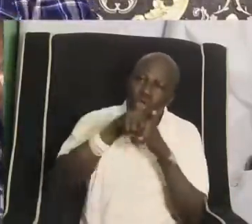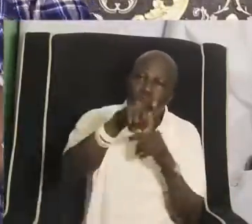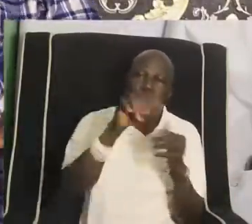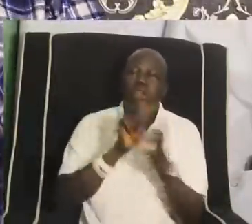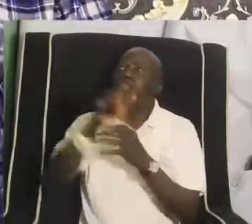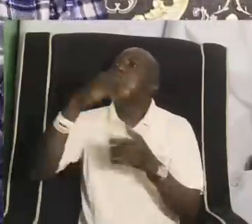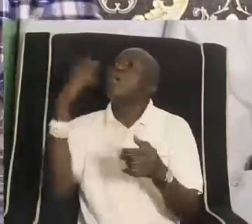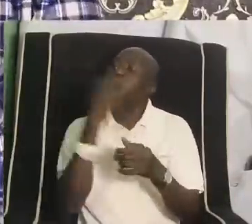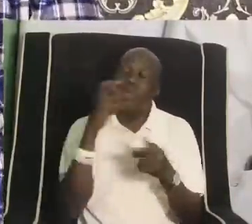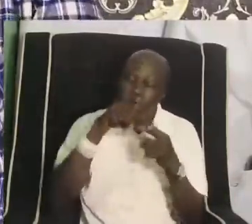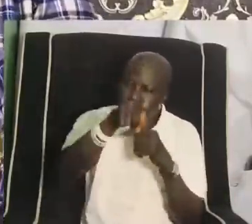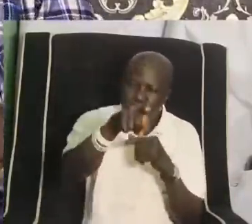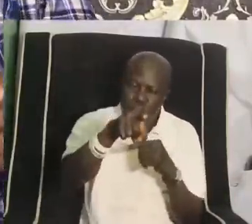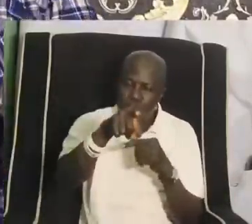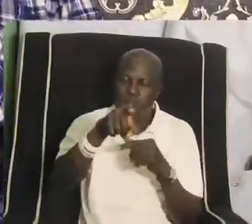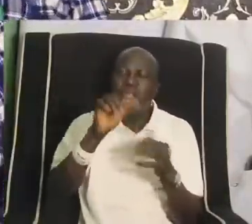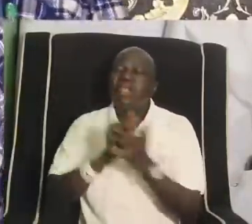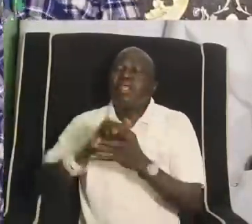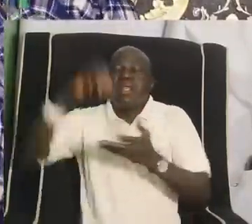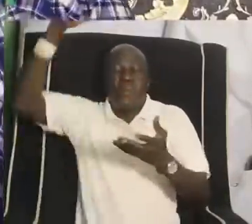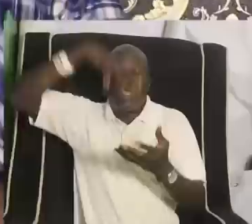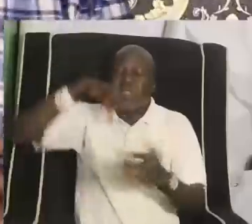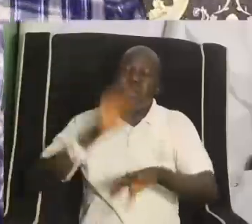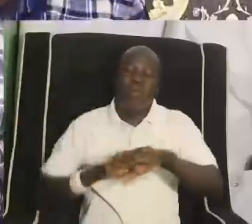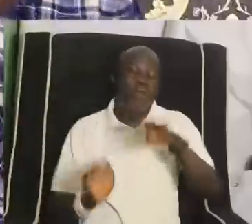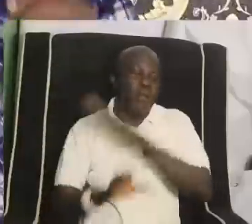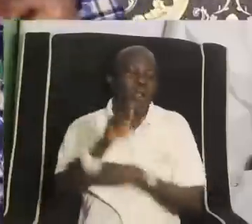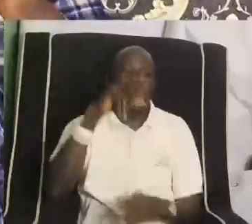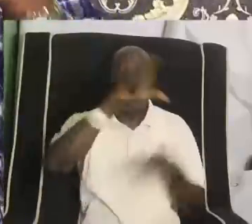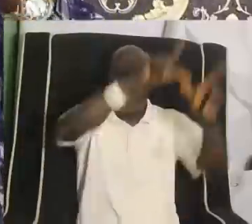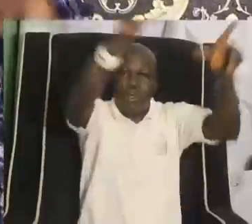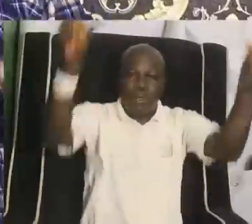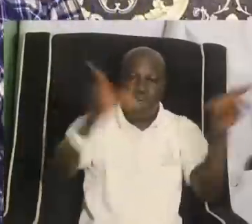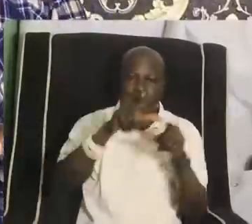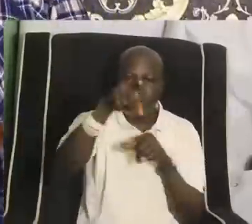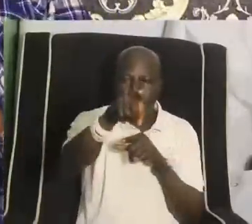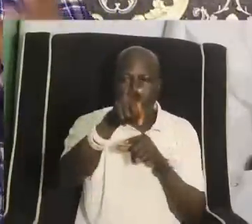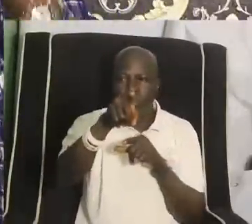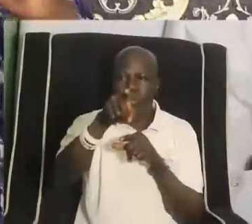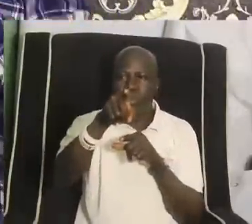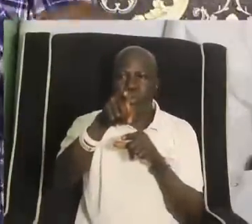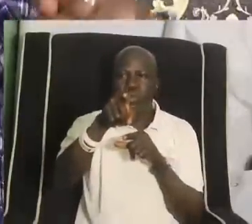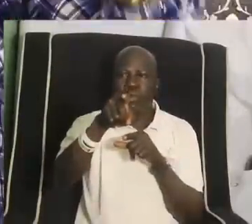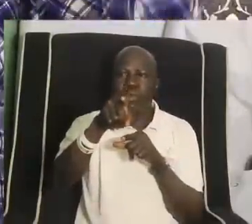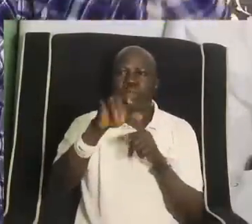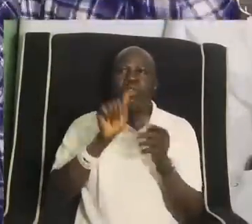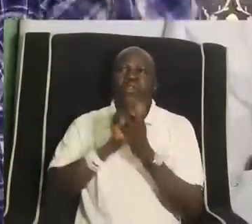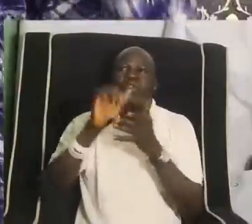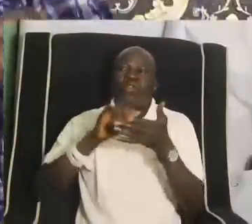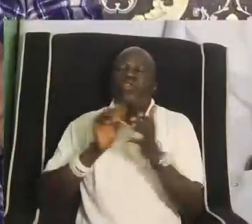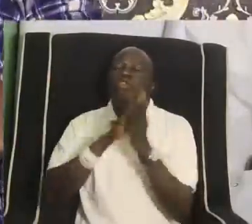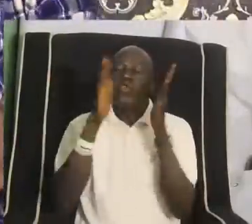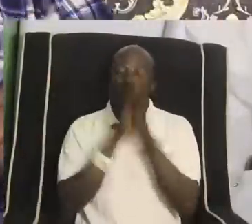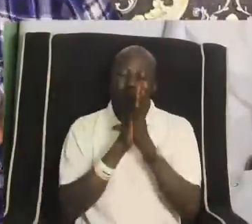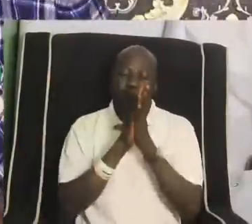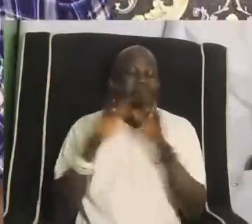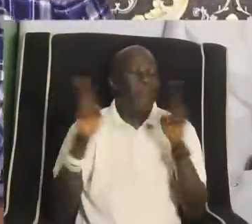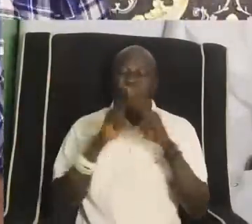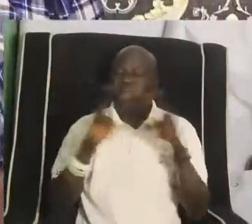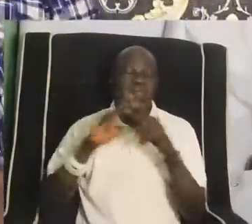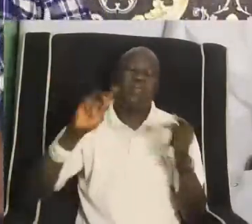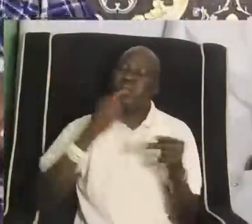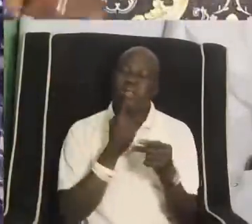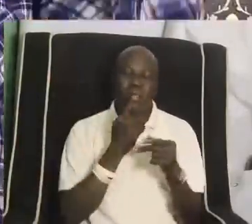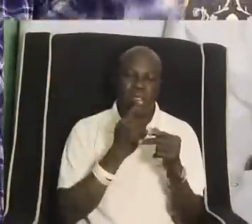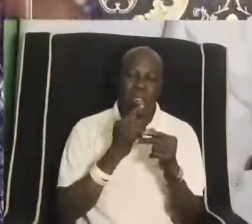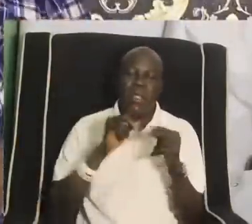one. Iwo ni mo ba so. That one I am talking. Iboko awon ma wa ori. Blessing from heaven will locate you. Oh my God, do a meta. You pray